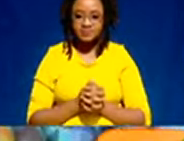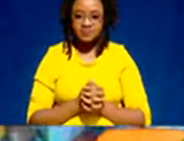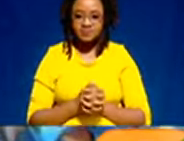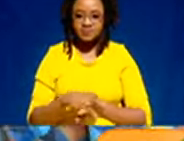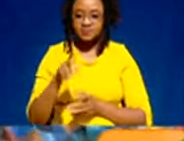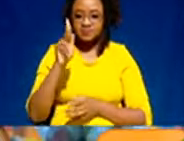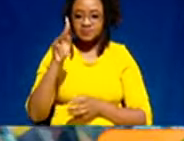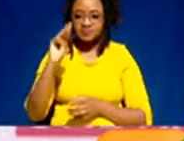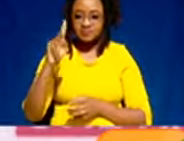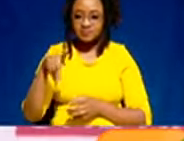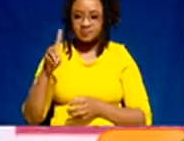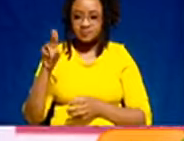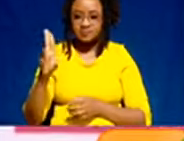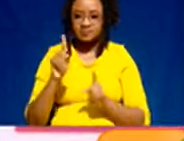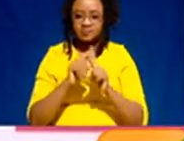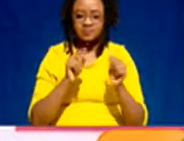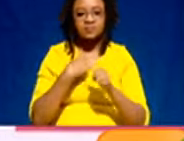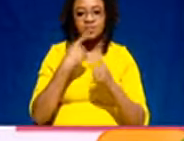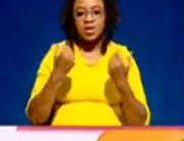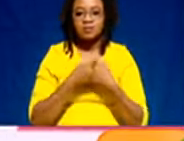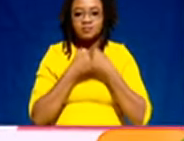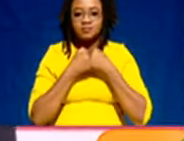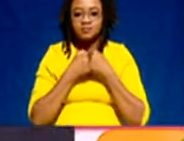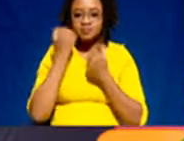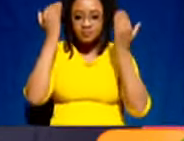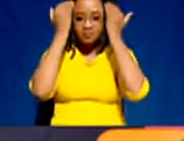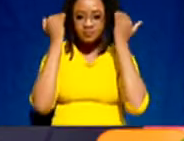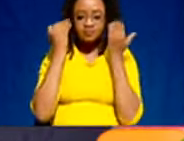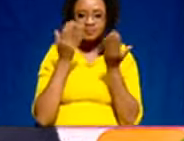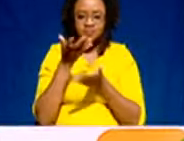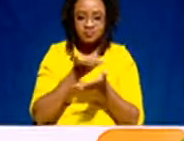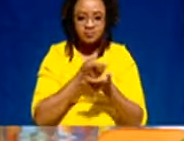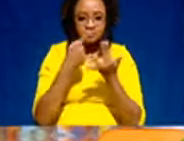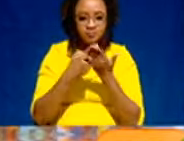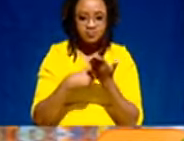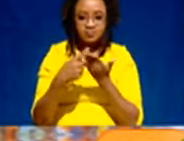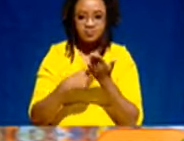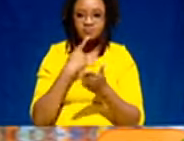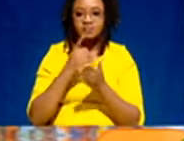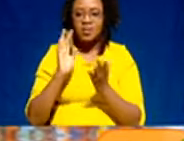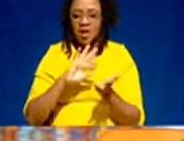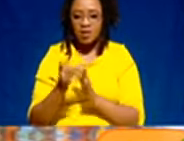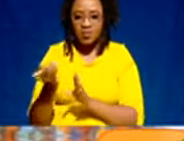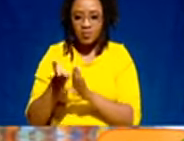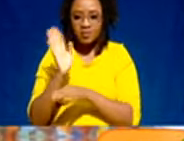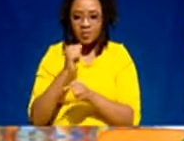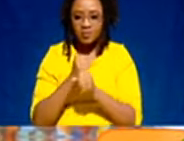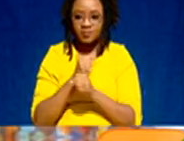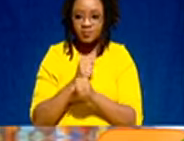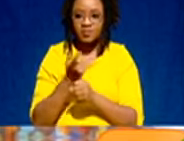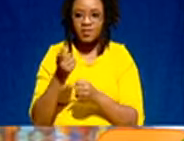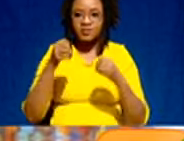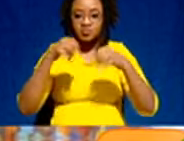KMPDU, have hit a snag. The court-sanctioned mediation aimed at arriving on a return-to-work formula collapsed after the